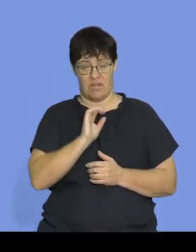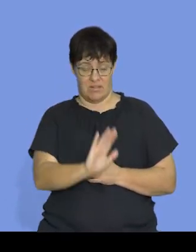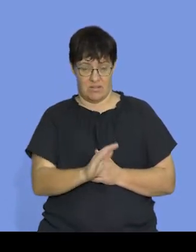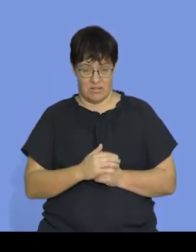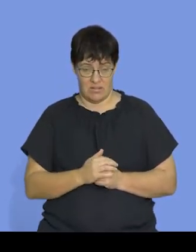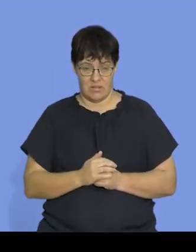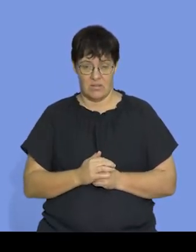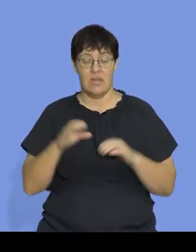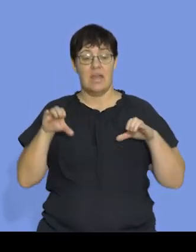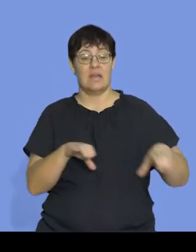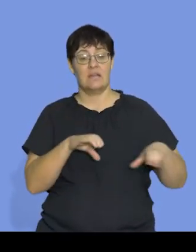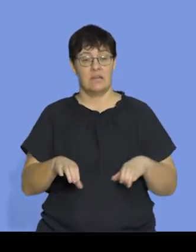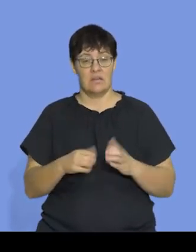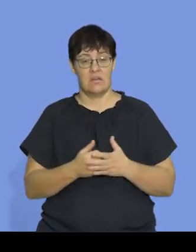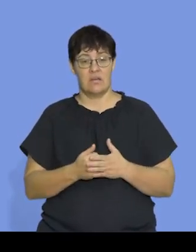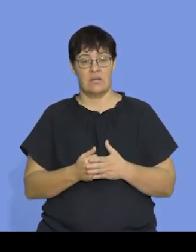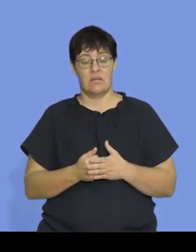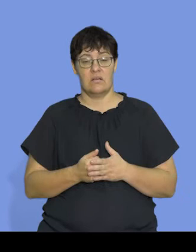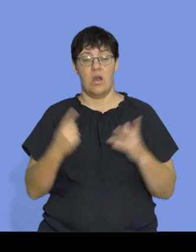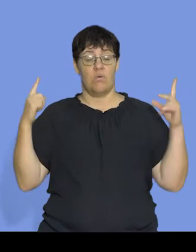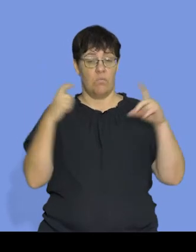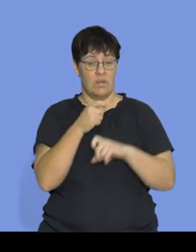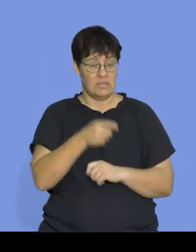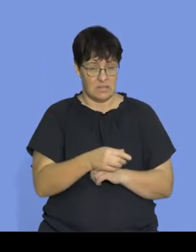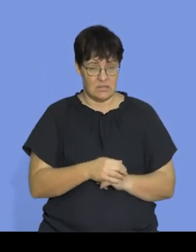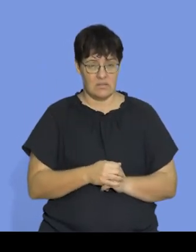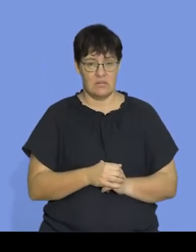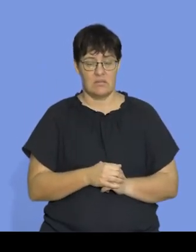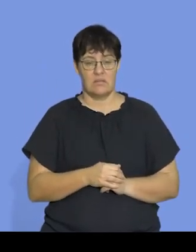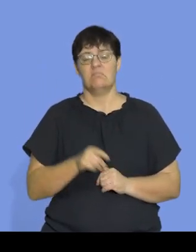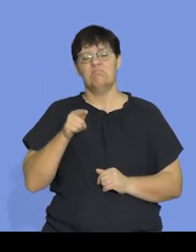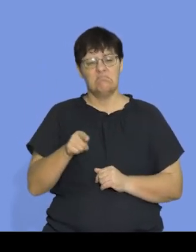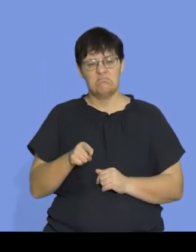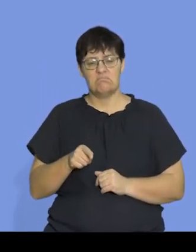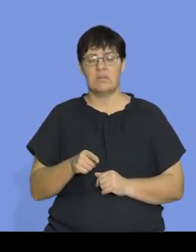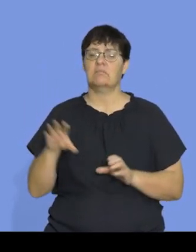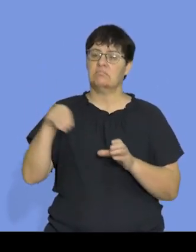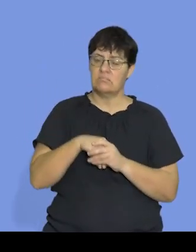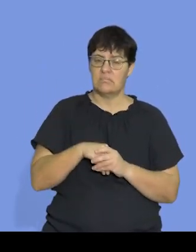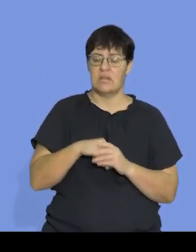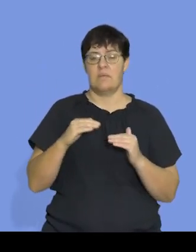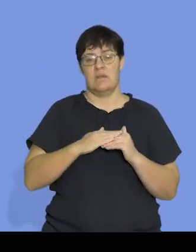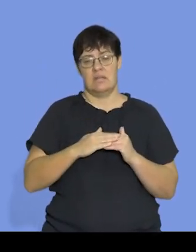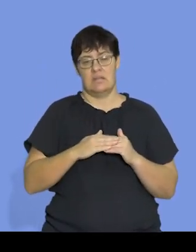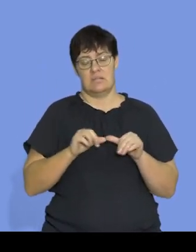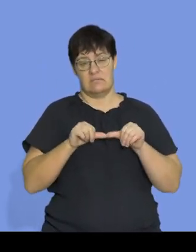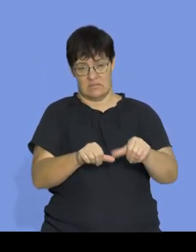the activated complex, we are talking about that unstable intermediate state between the reactants and the products.